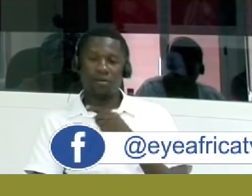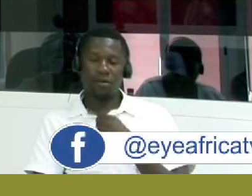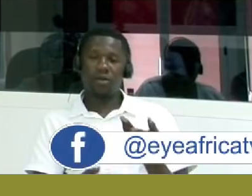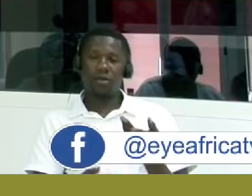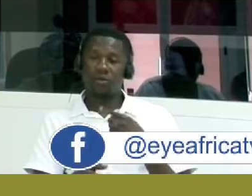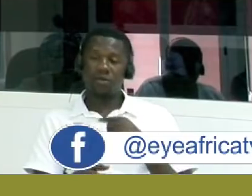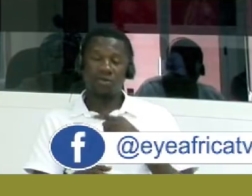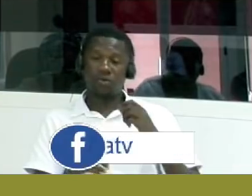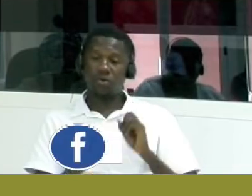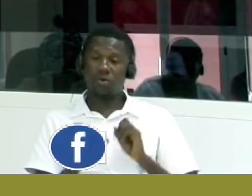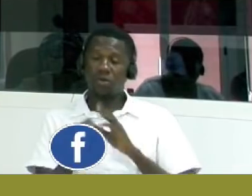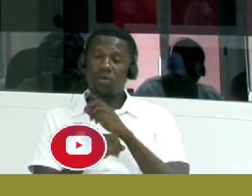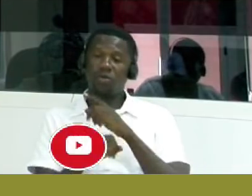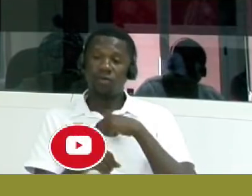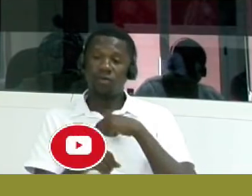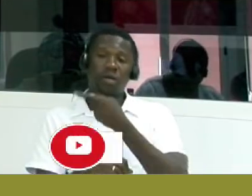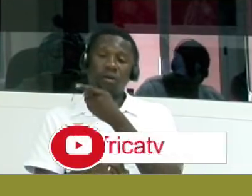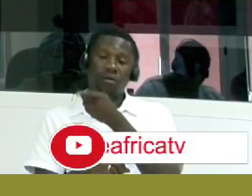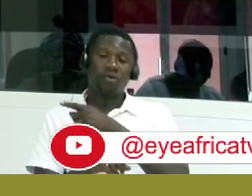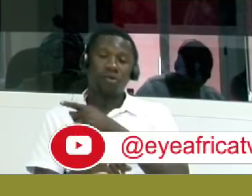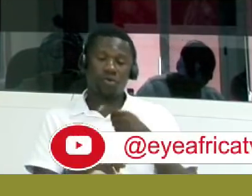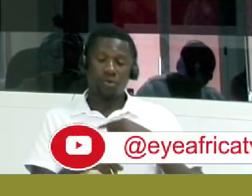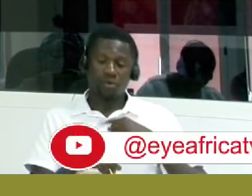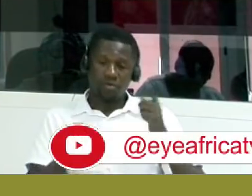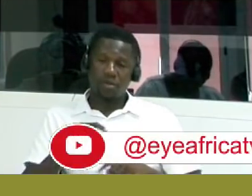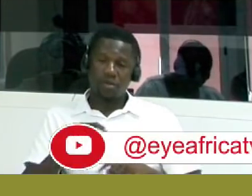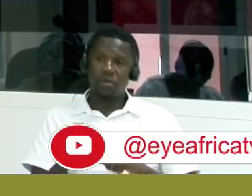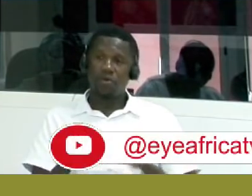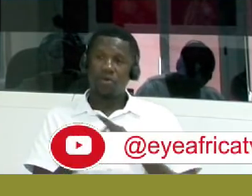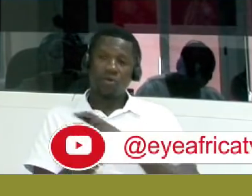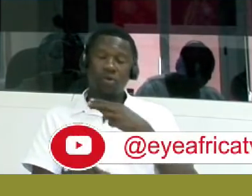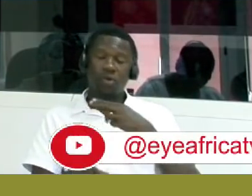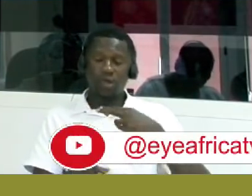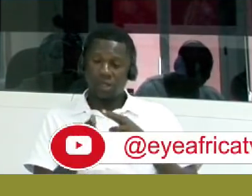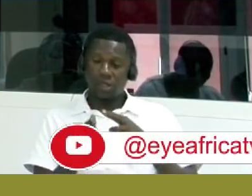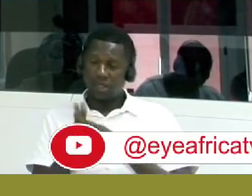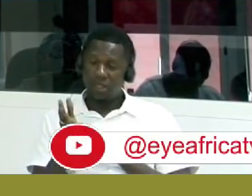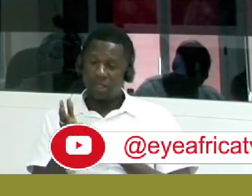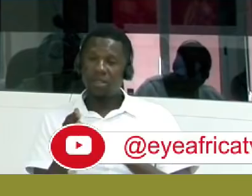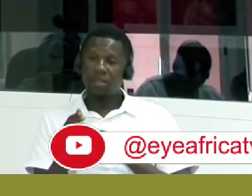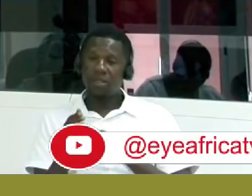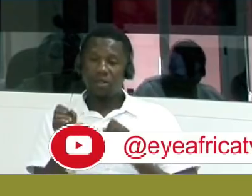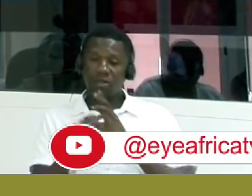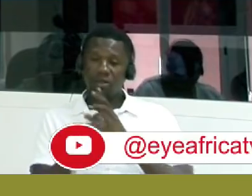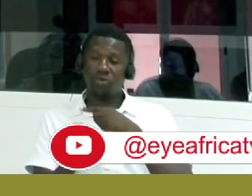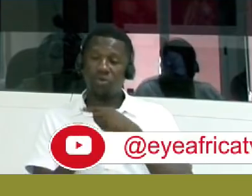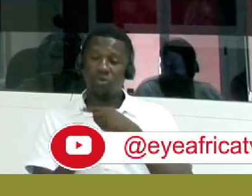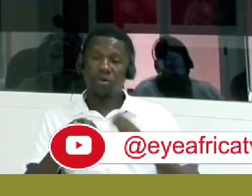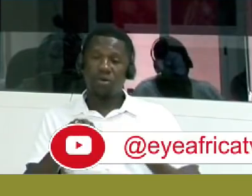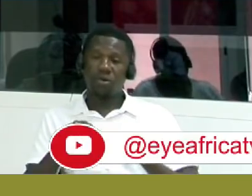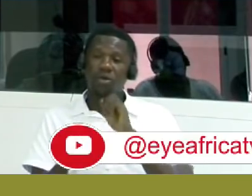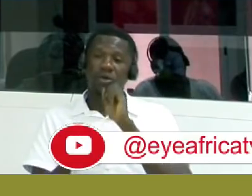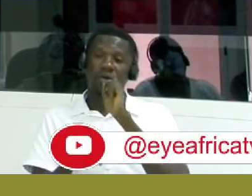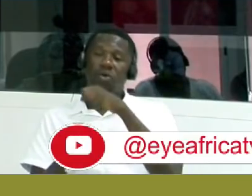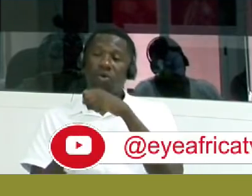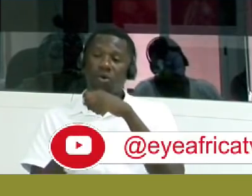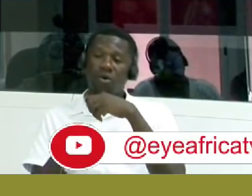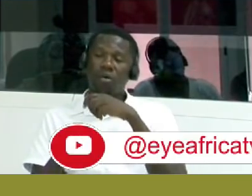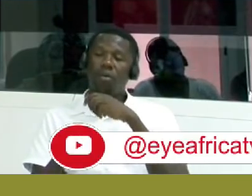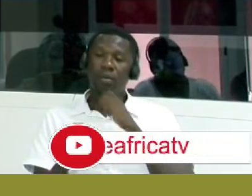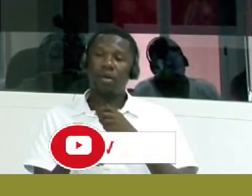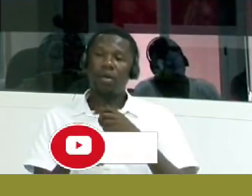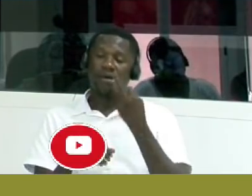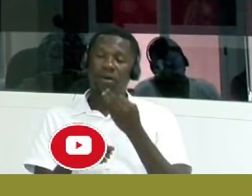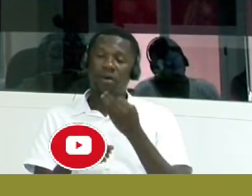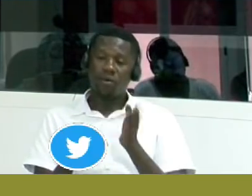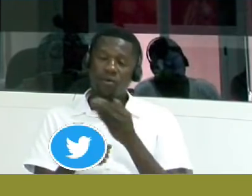be punished. But you don't need instructions to punish your men if they went contrary to orders. Yeah, but